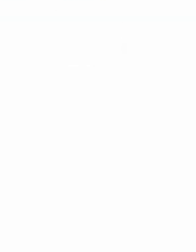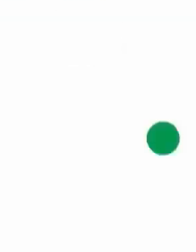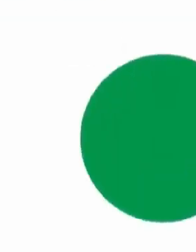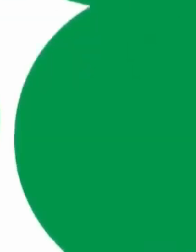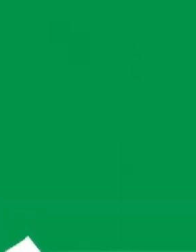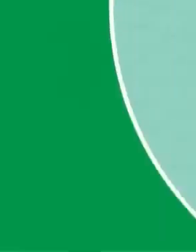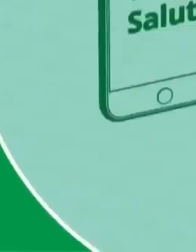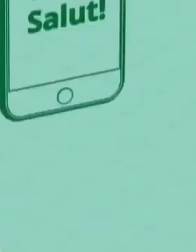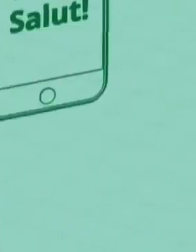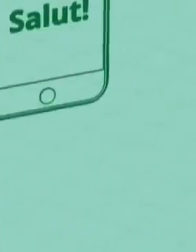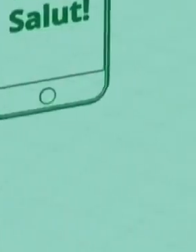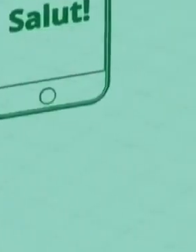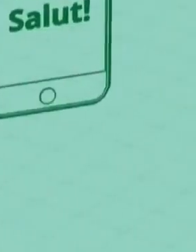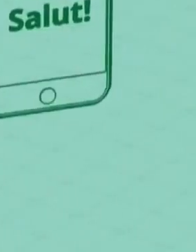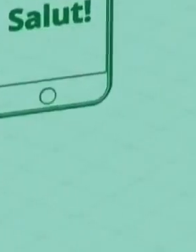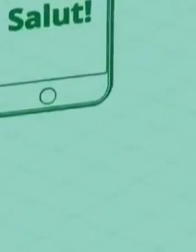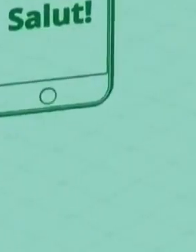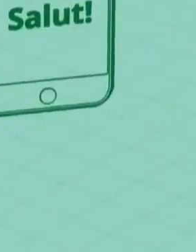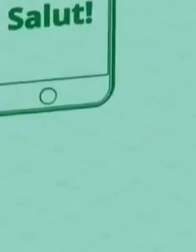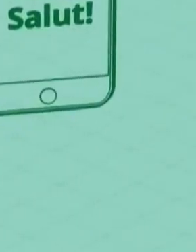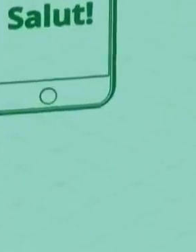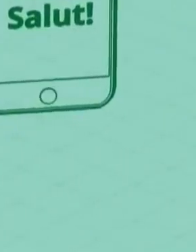E aí